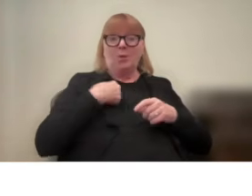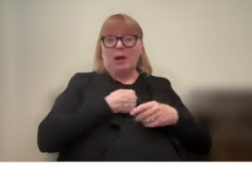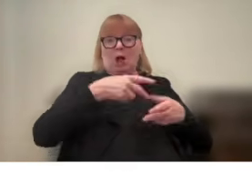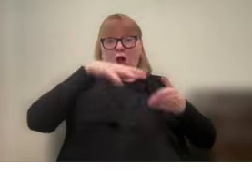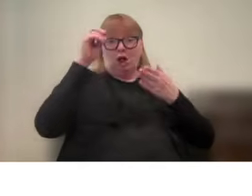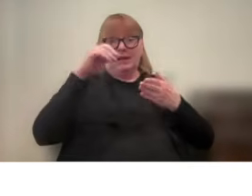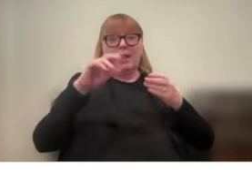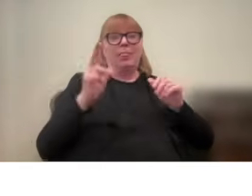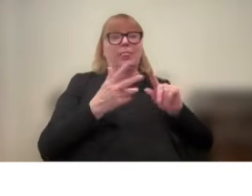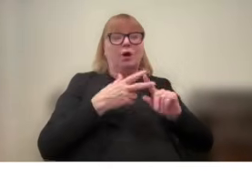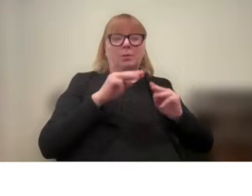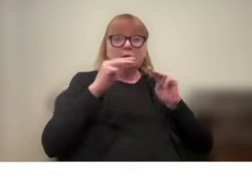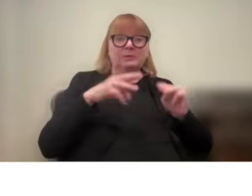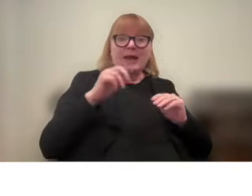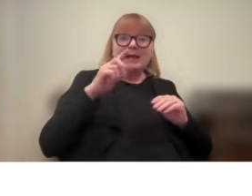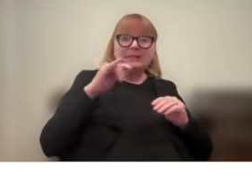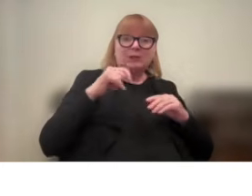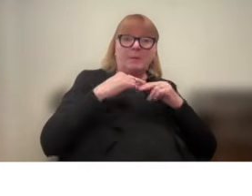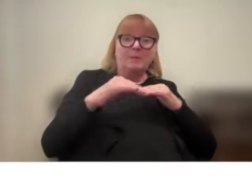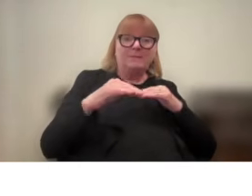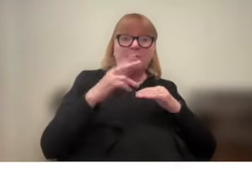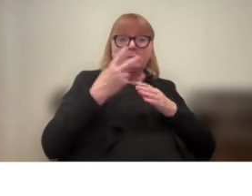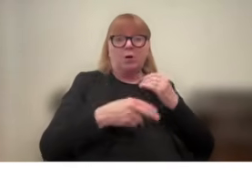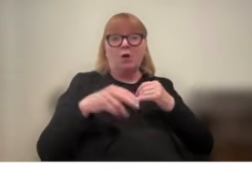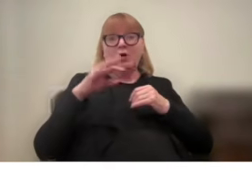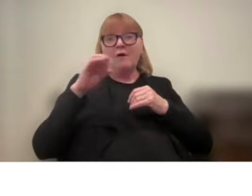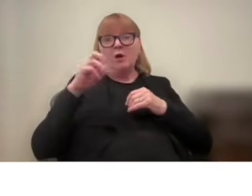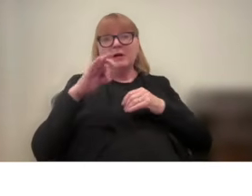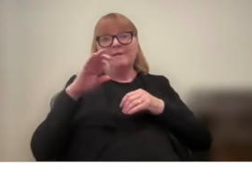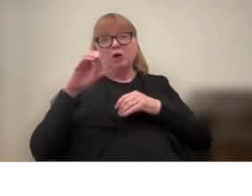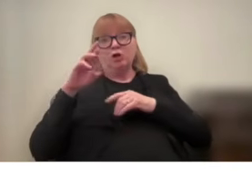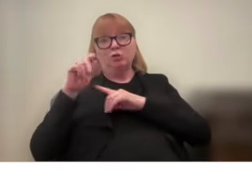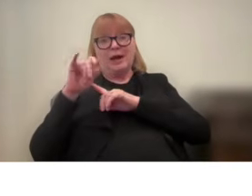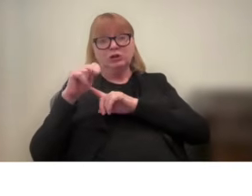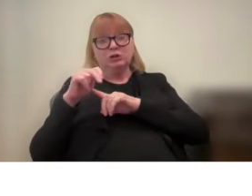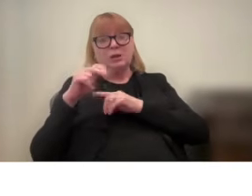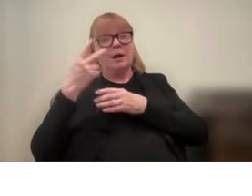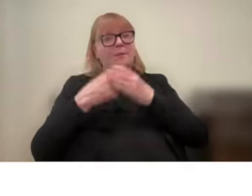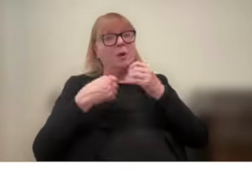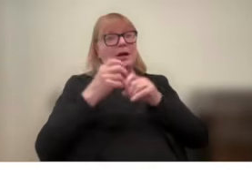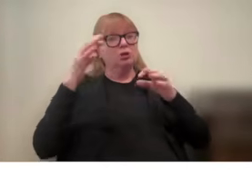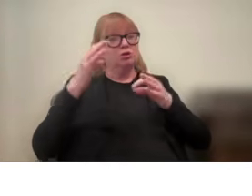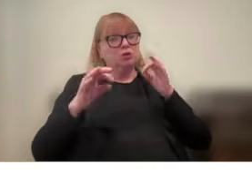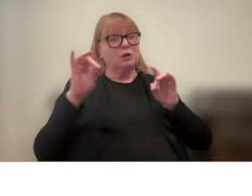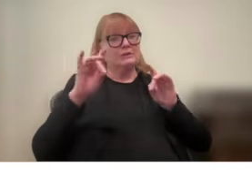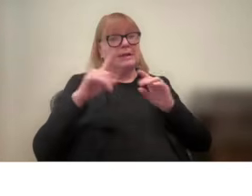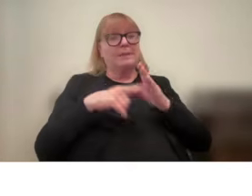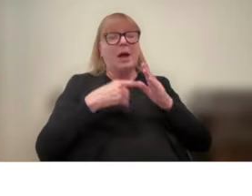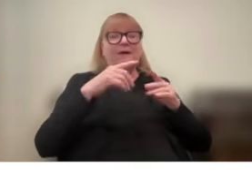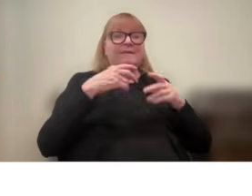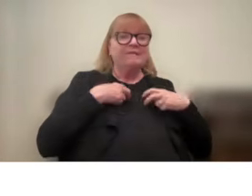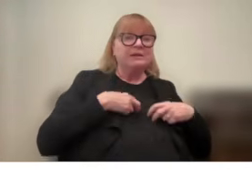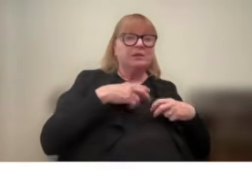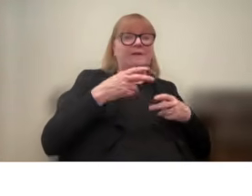Third, museums and digital platforms are both forms of curation. So both make choices about what's visible and